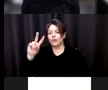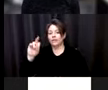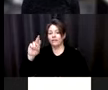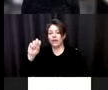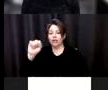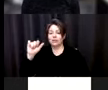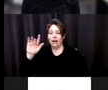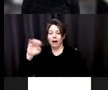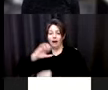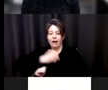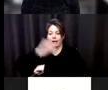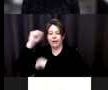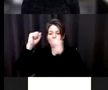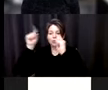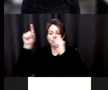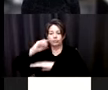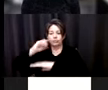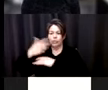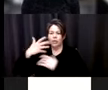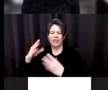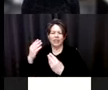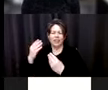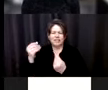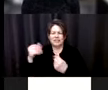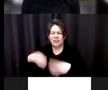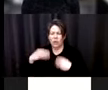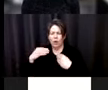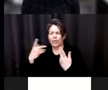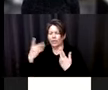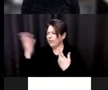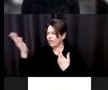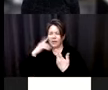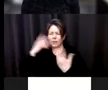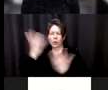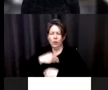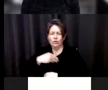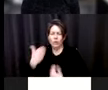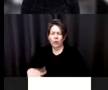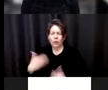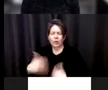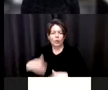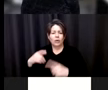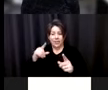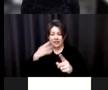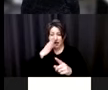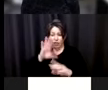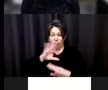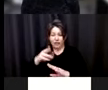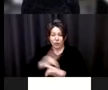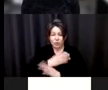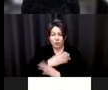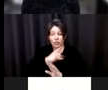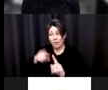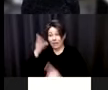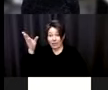were incredible, extraordinary, and I feel I have never used this color before or after. And the Mahaffey